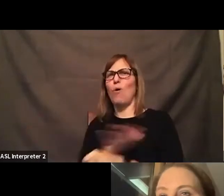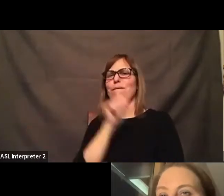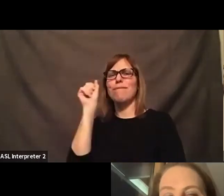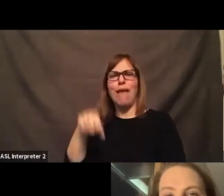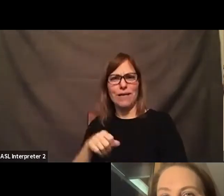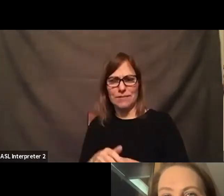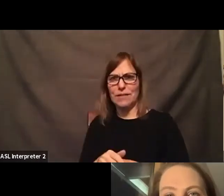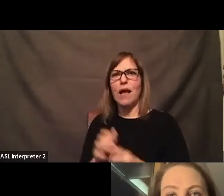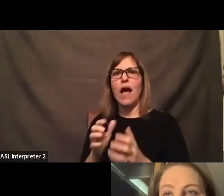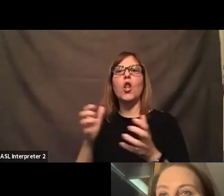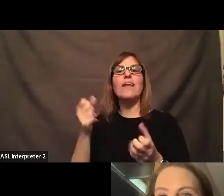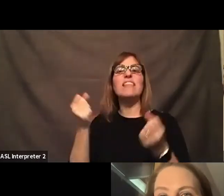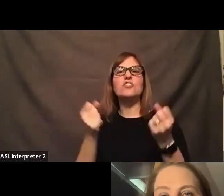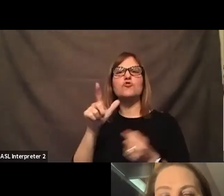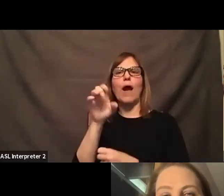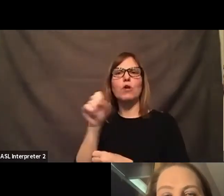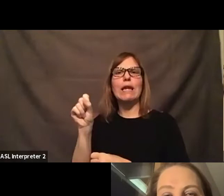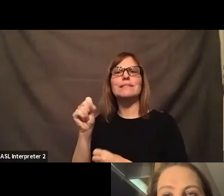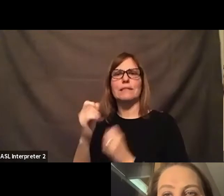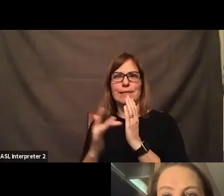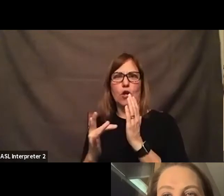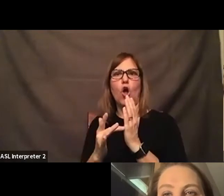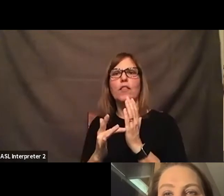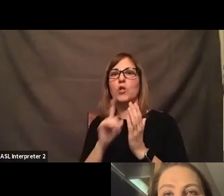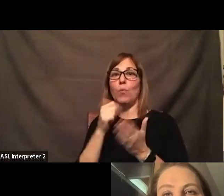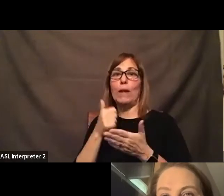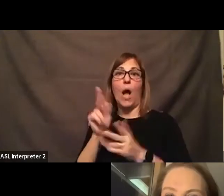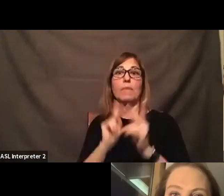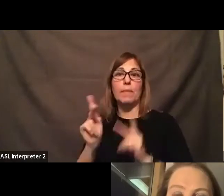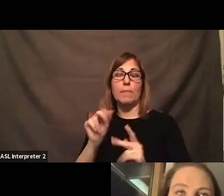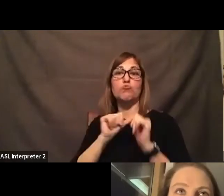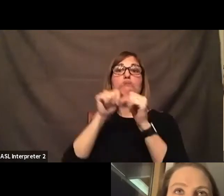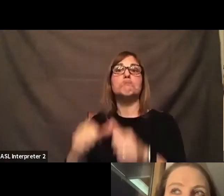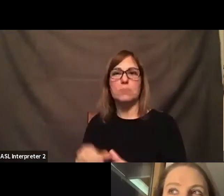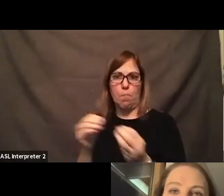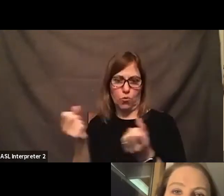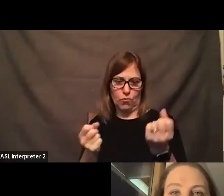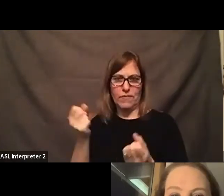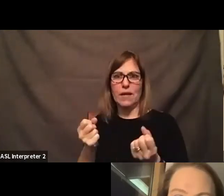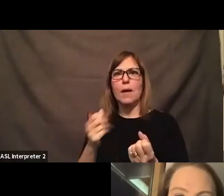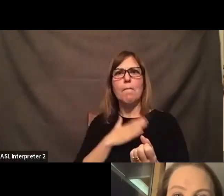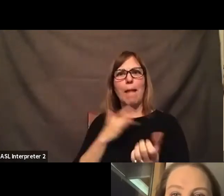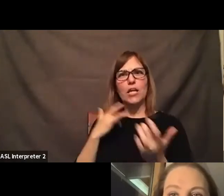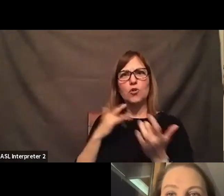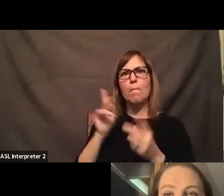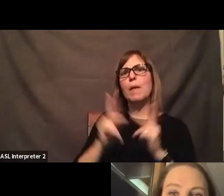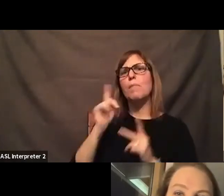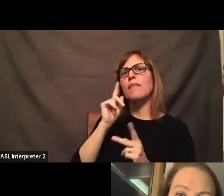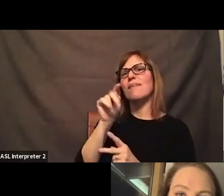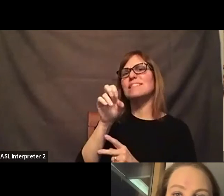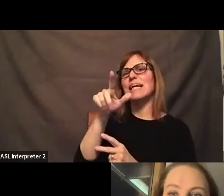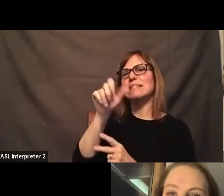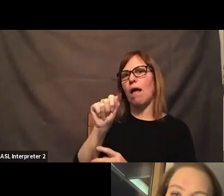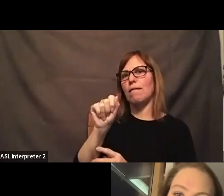helping a large number of people drive further. My concern is a lot of people think of Teslas, which are a high